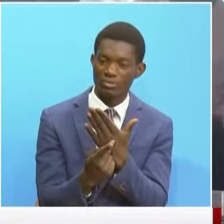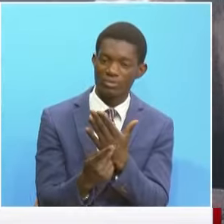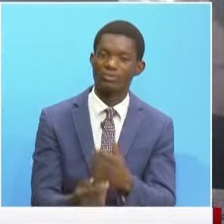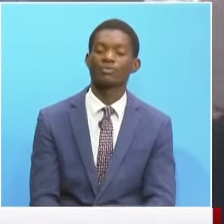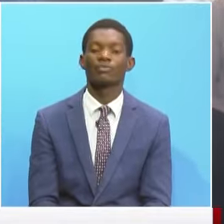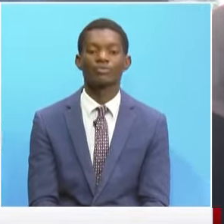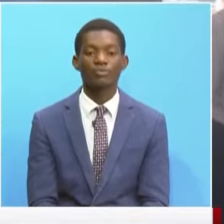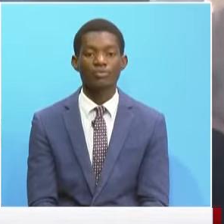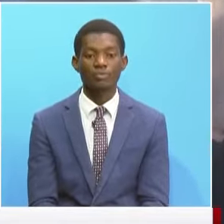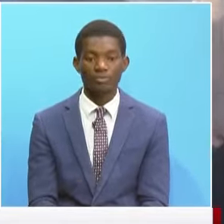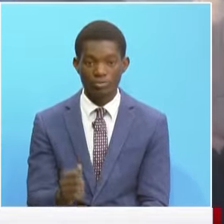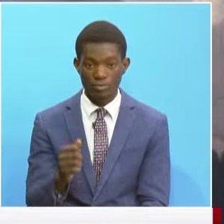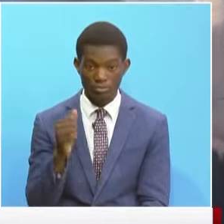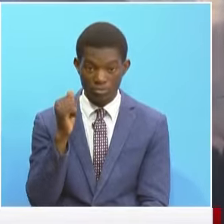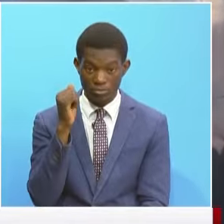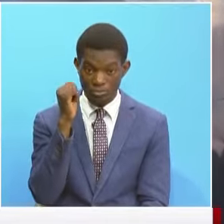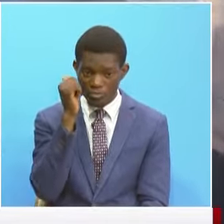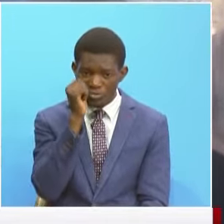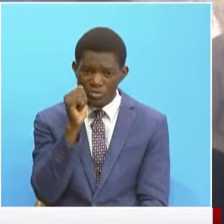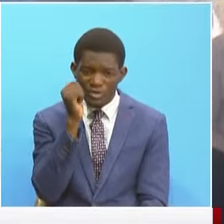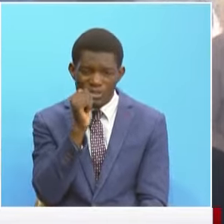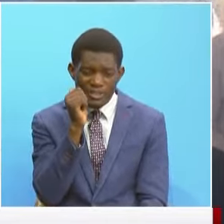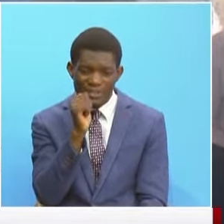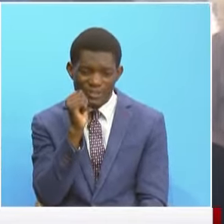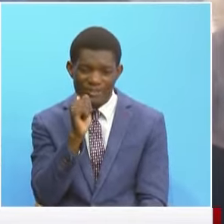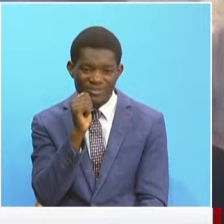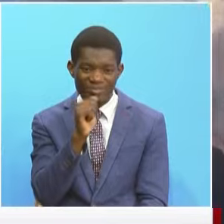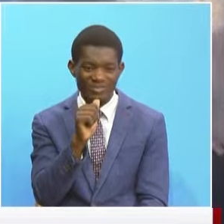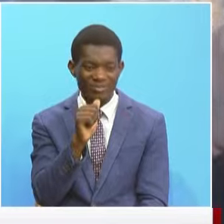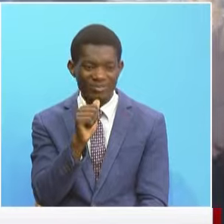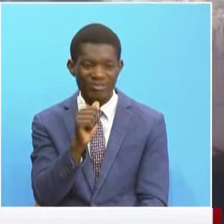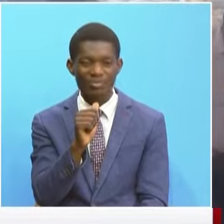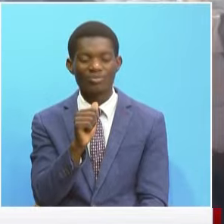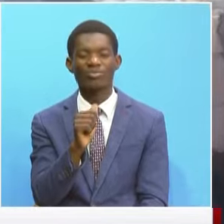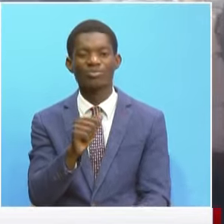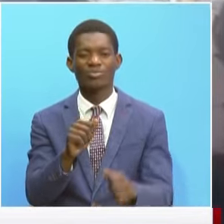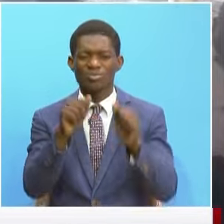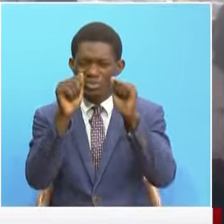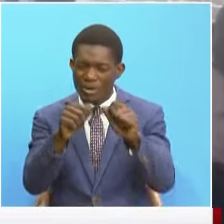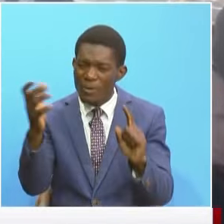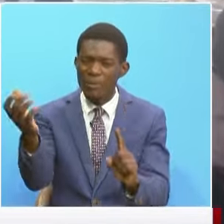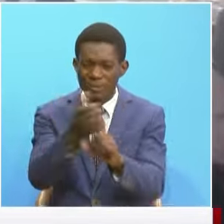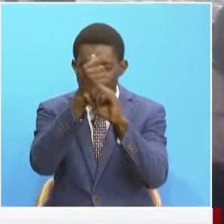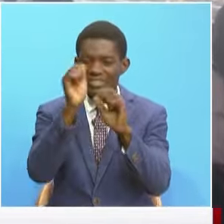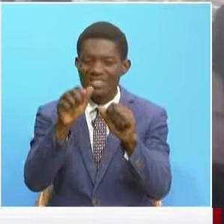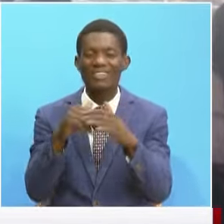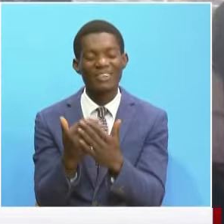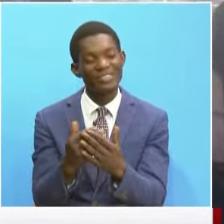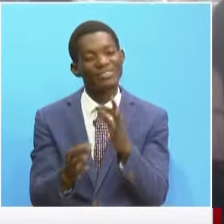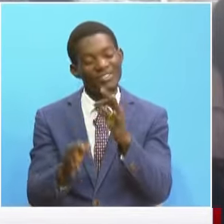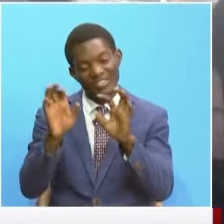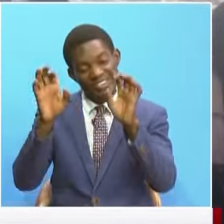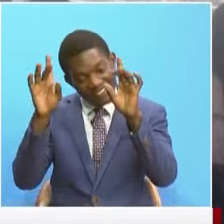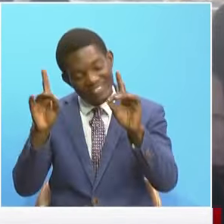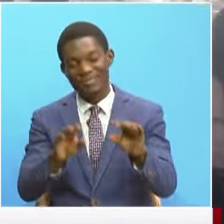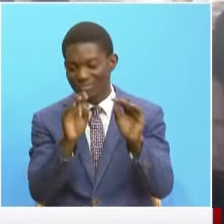To unleash a girl's full potential is by investing in higher education. Well, the Ministry of Education has helped drive this notion